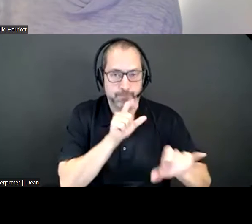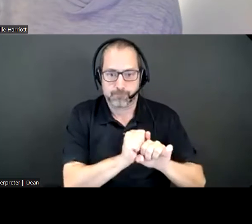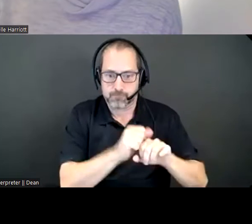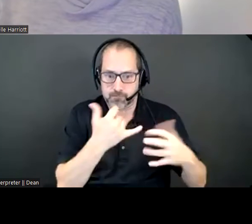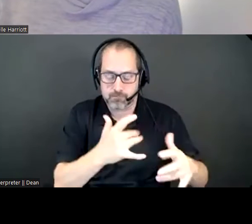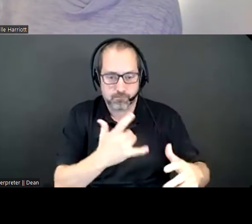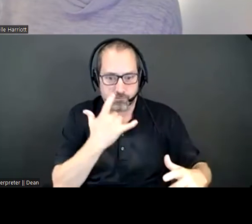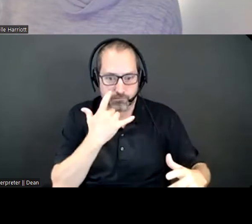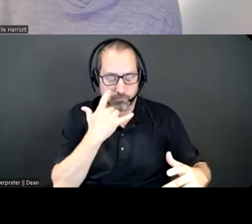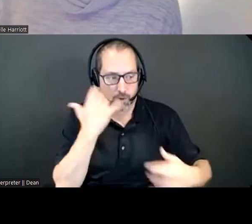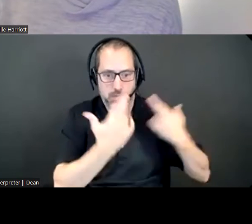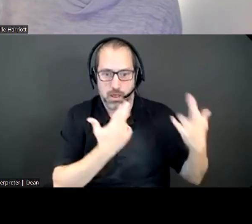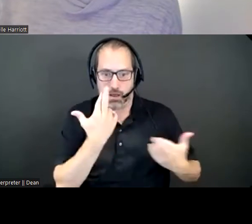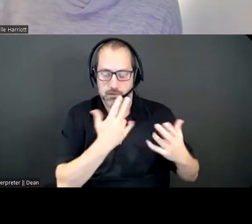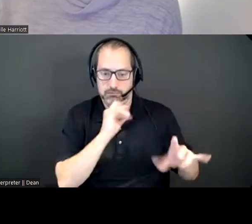for me.